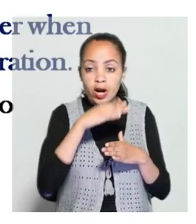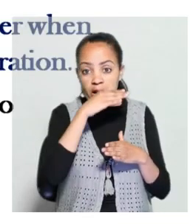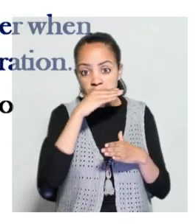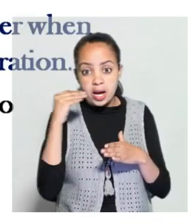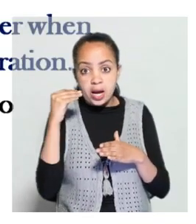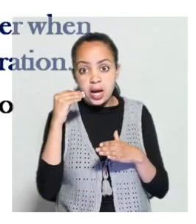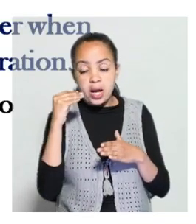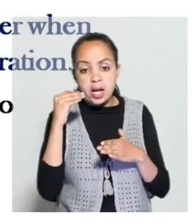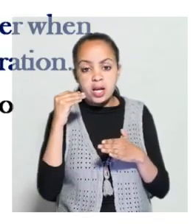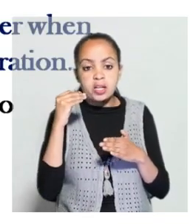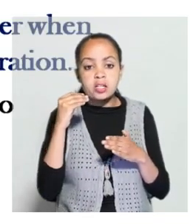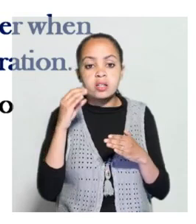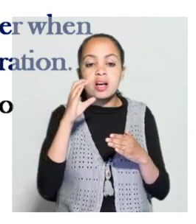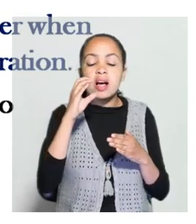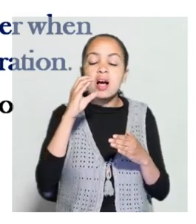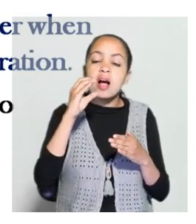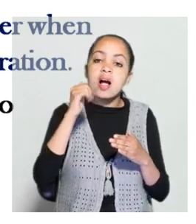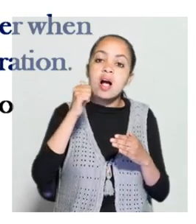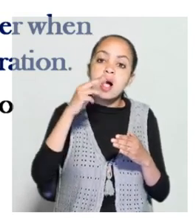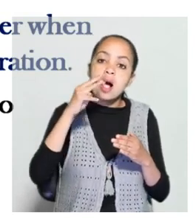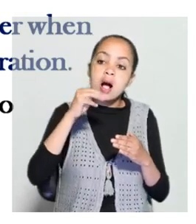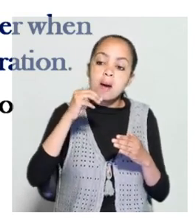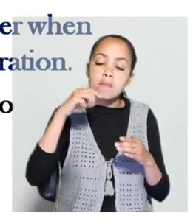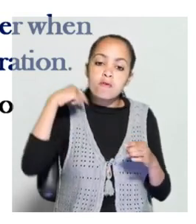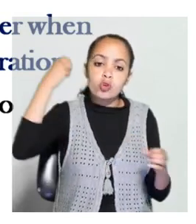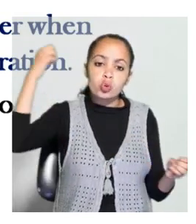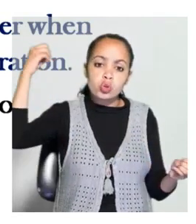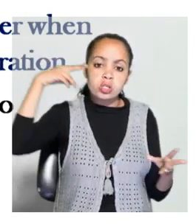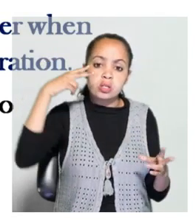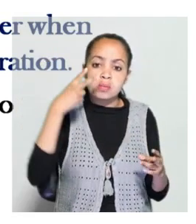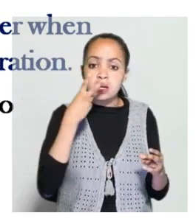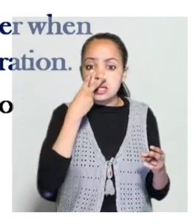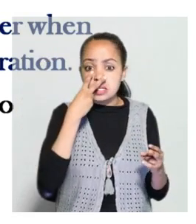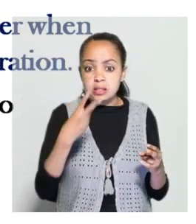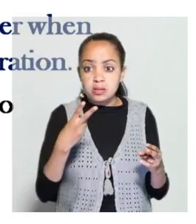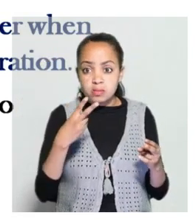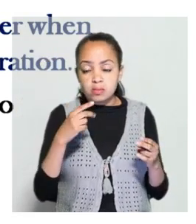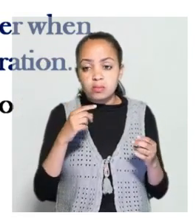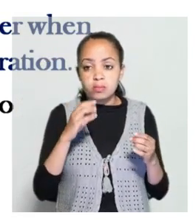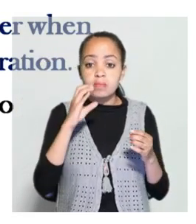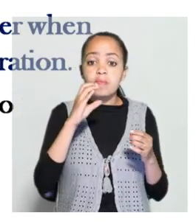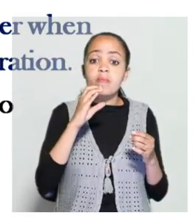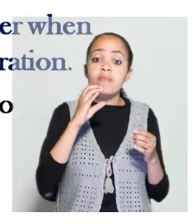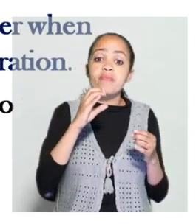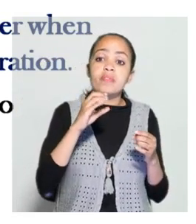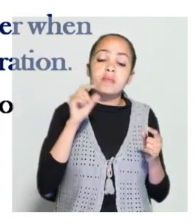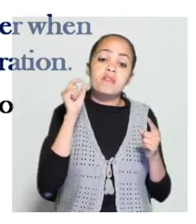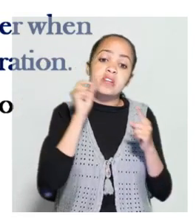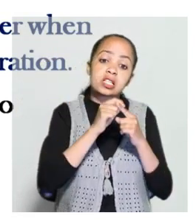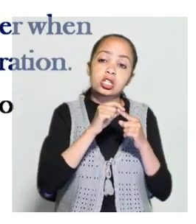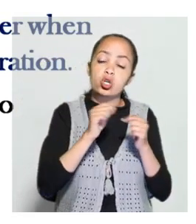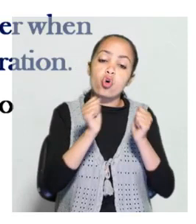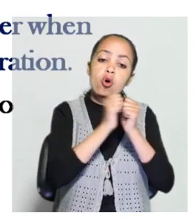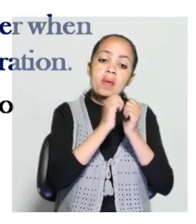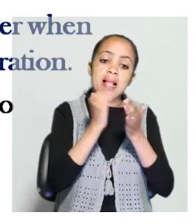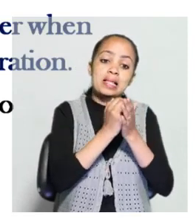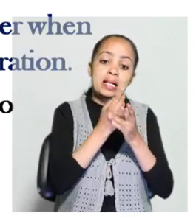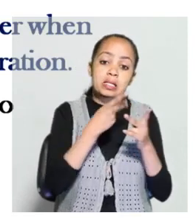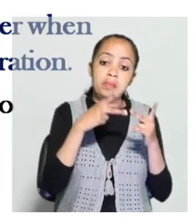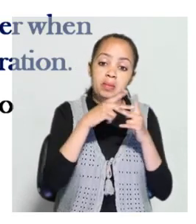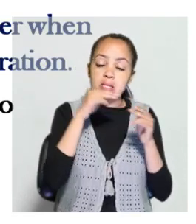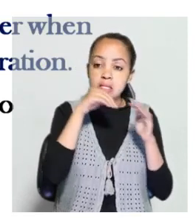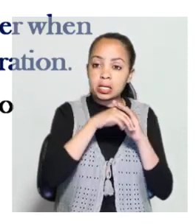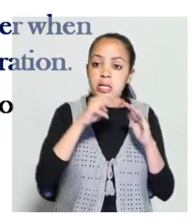the calm photosynthesis by seeing as carbon fixation can be commonly takes place in mesophyll